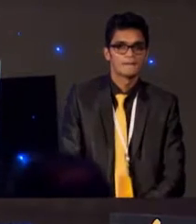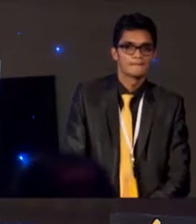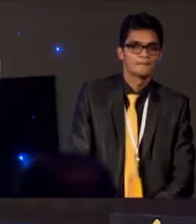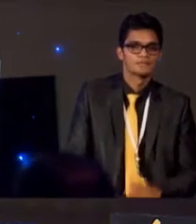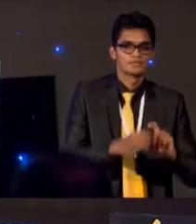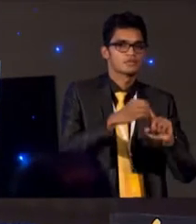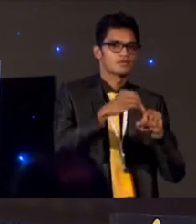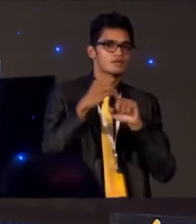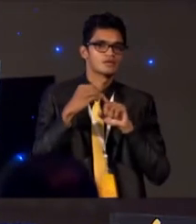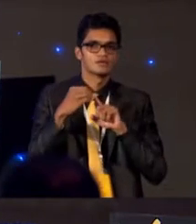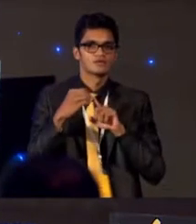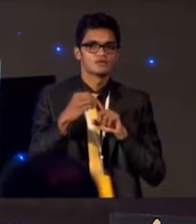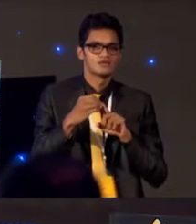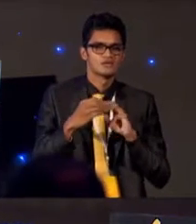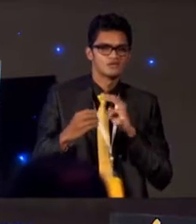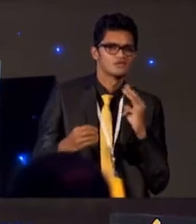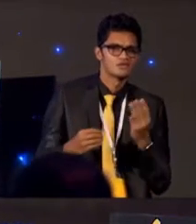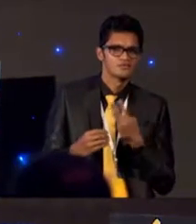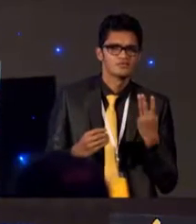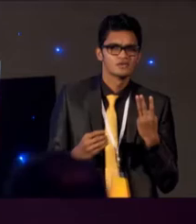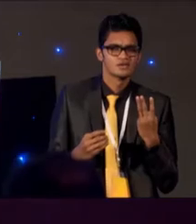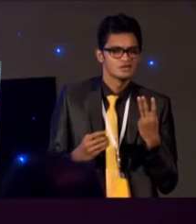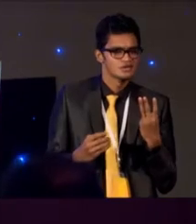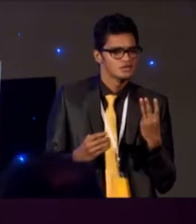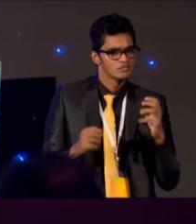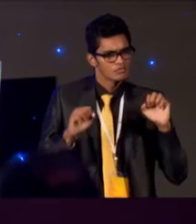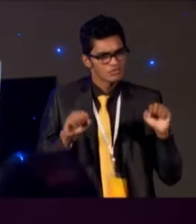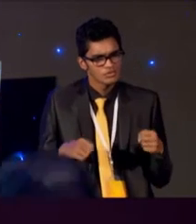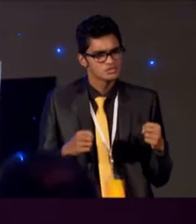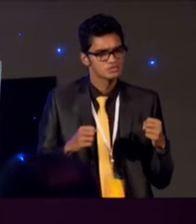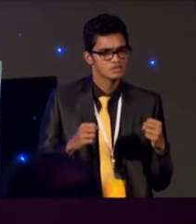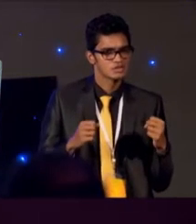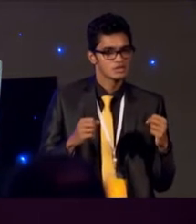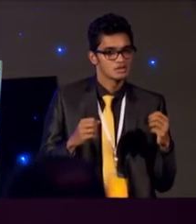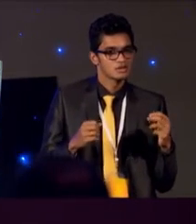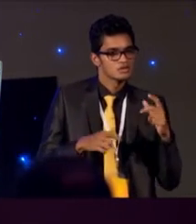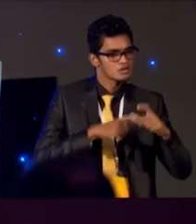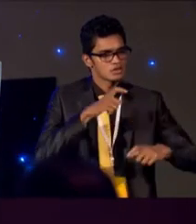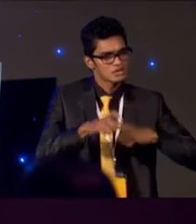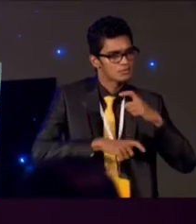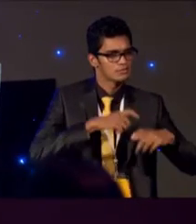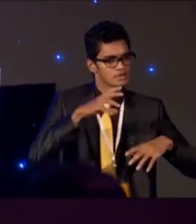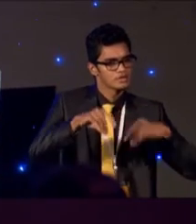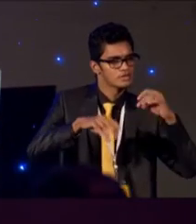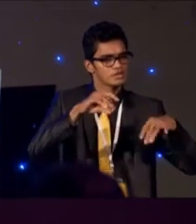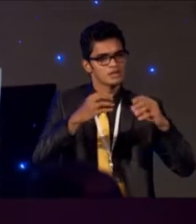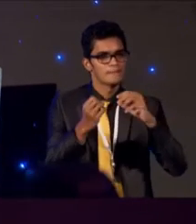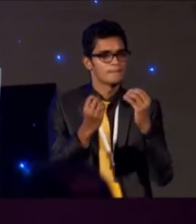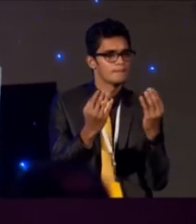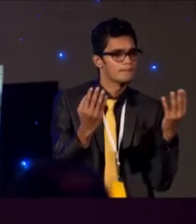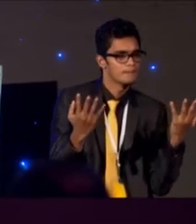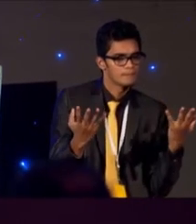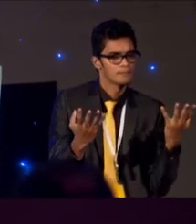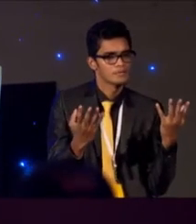my question is, can we have any reservation in terms of percentage for the corporates? Like year on